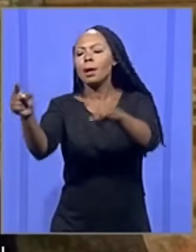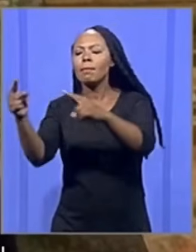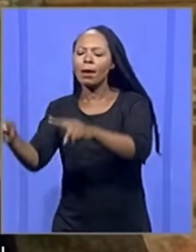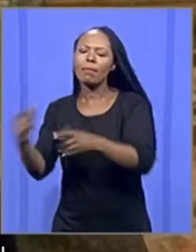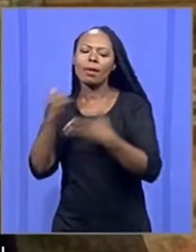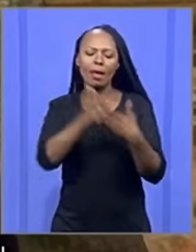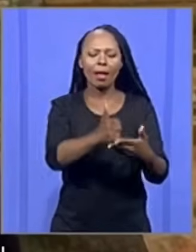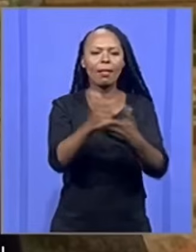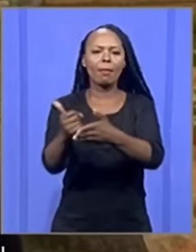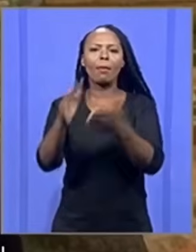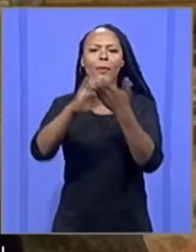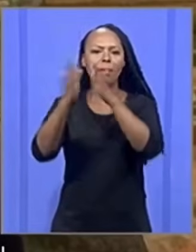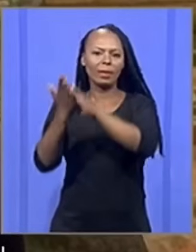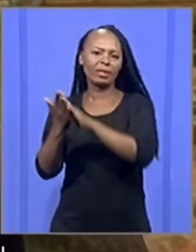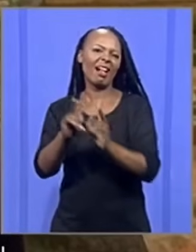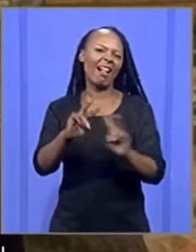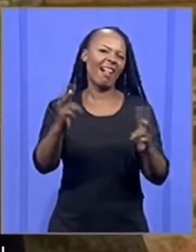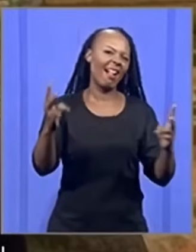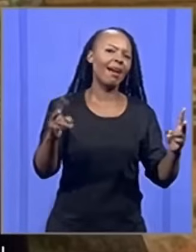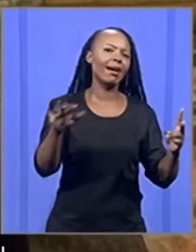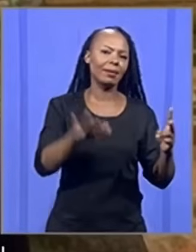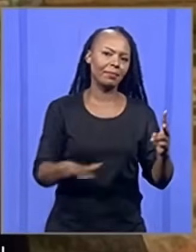community, especially the destitute.